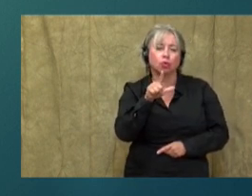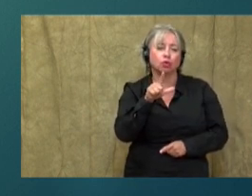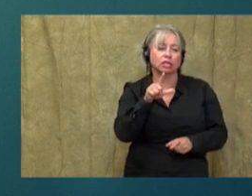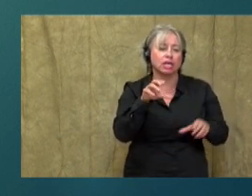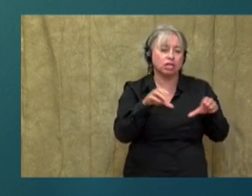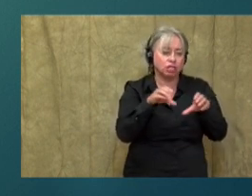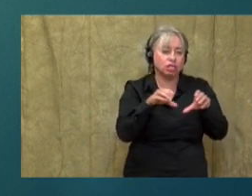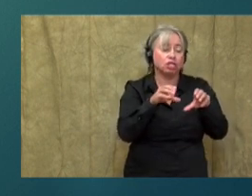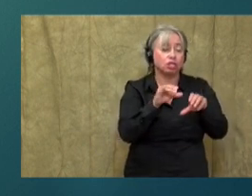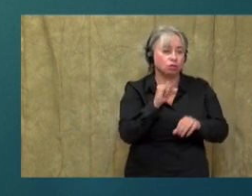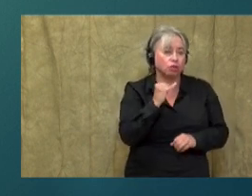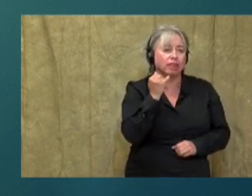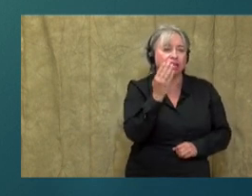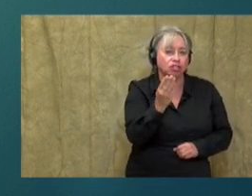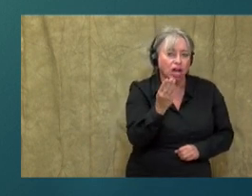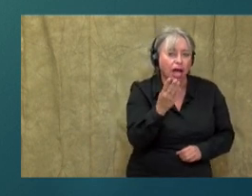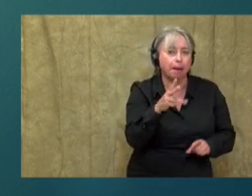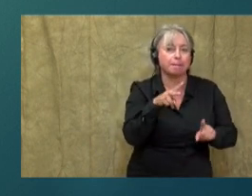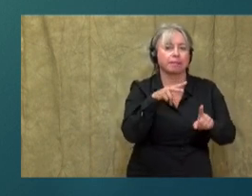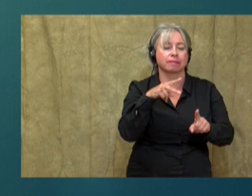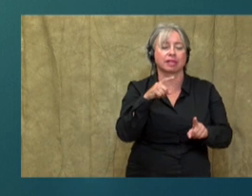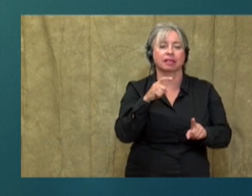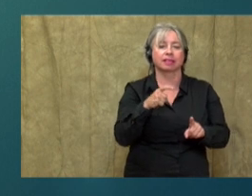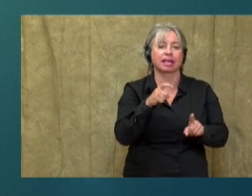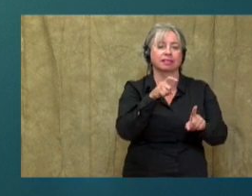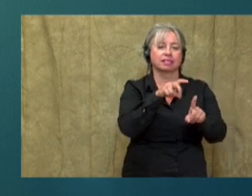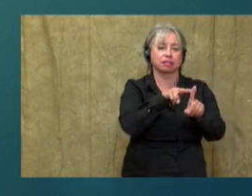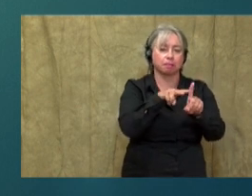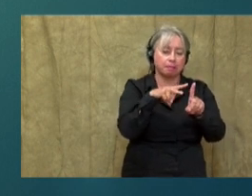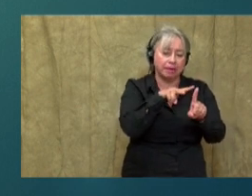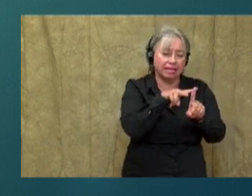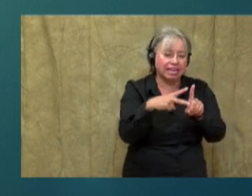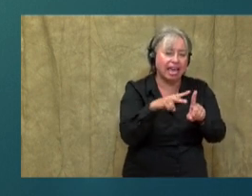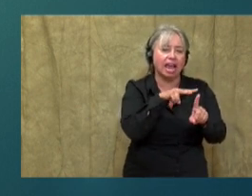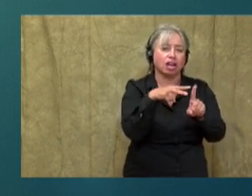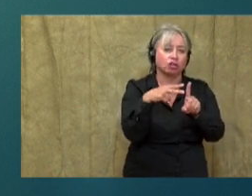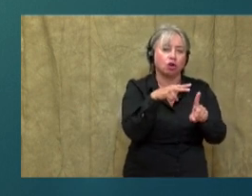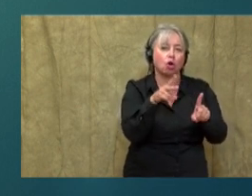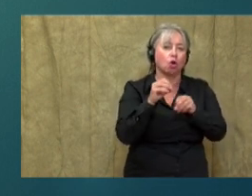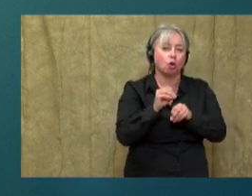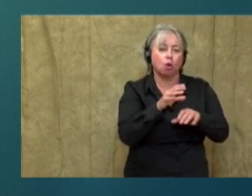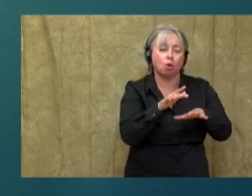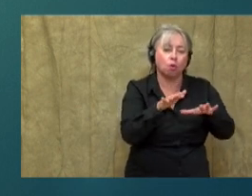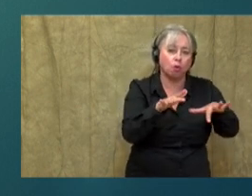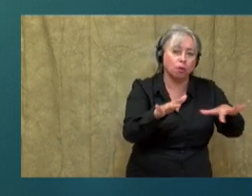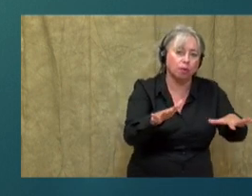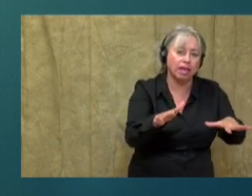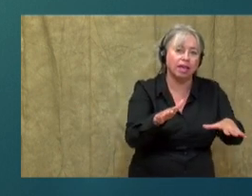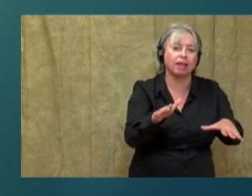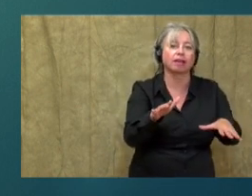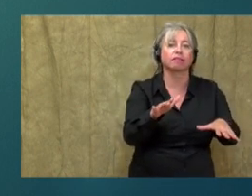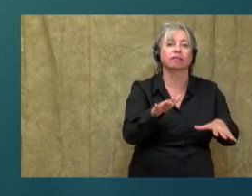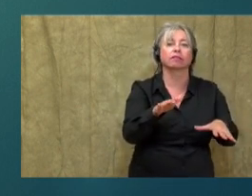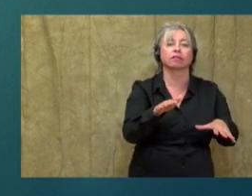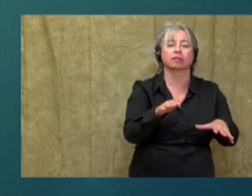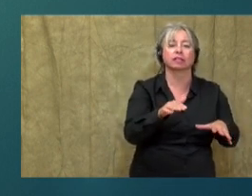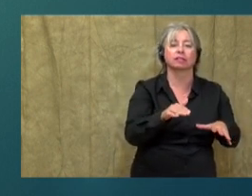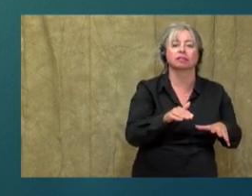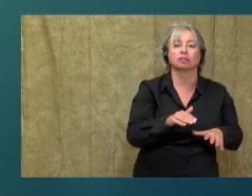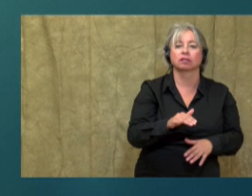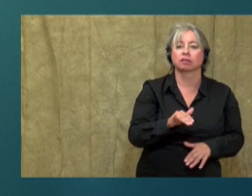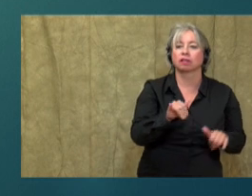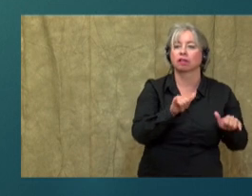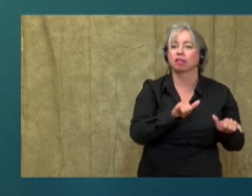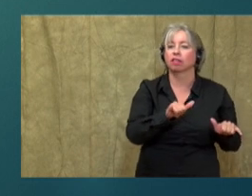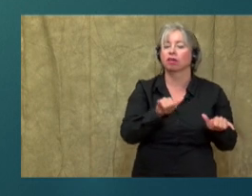my job, I'm a mechanical wave. They need that solid, liquid, and gas in order to pass through. But there are